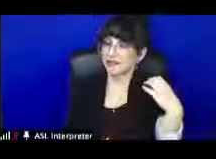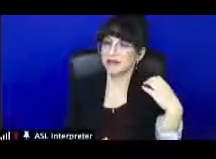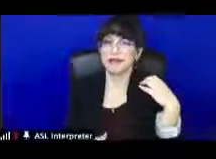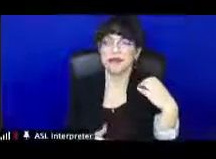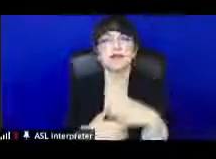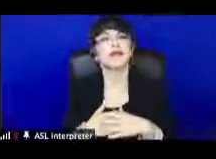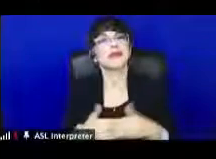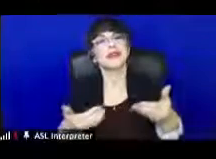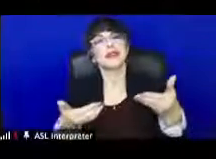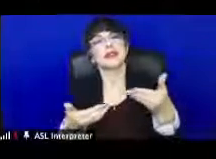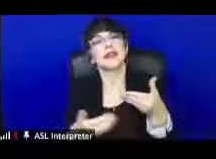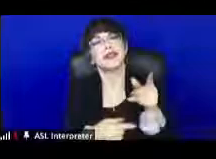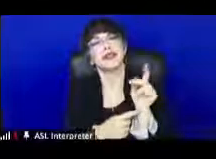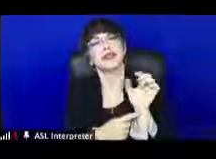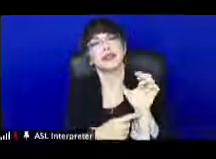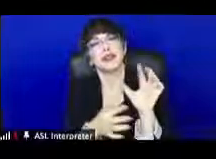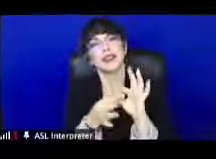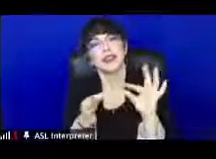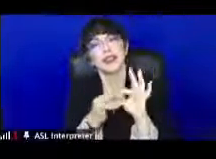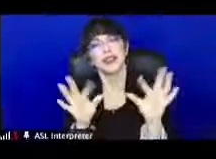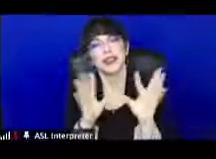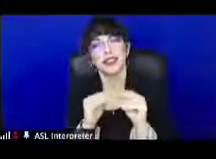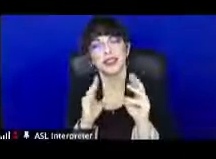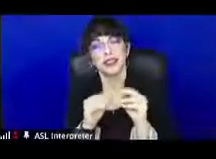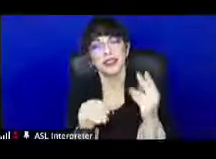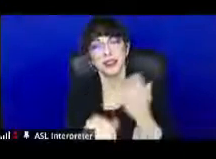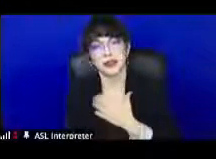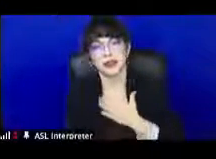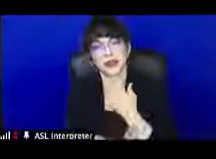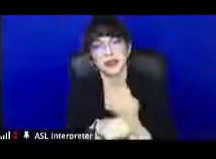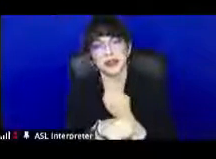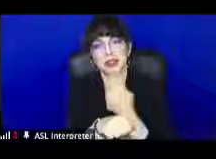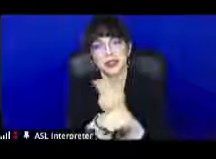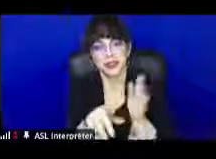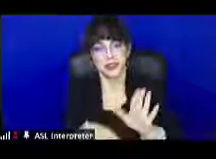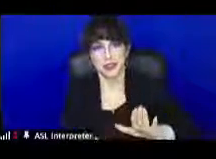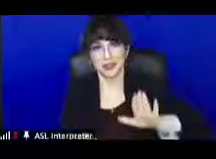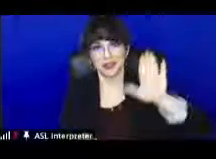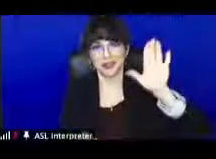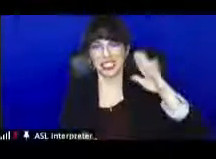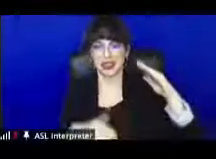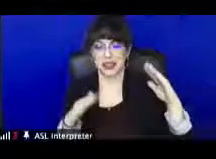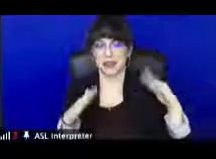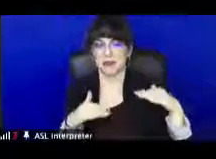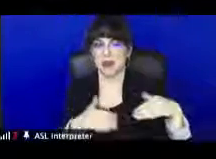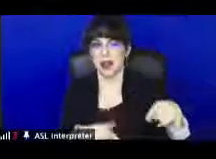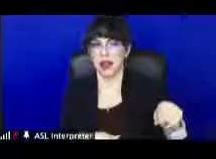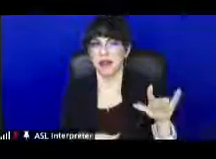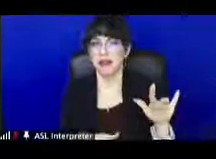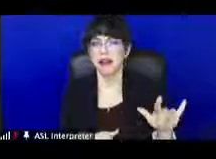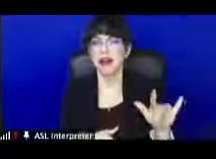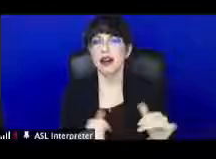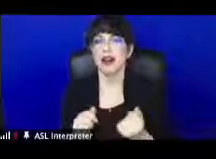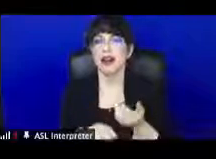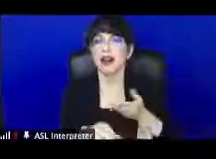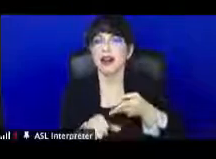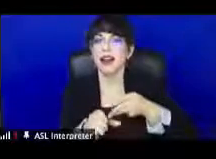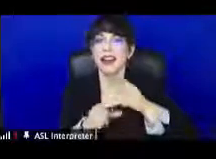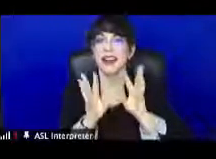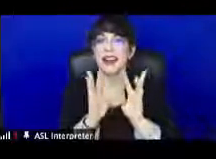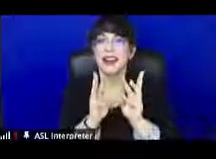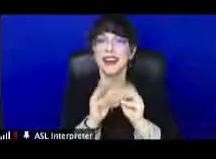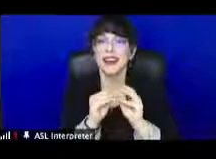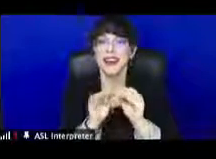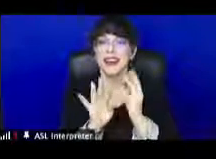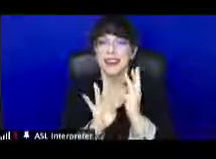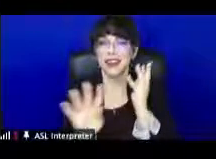Welcome to the public input session. Please use the raise hand button at the bottom of your screen to enter the queue. When it is your turn to speak, you